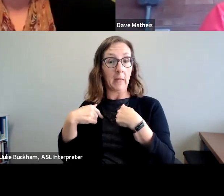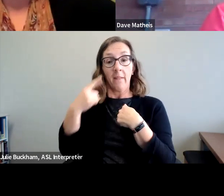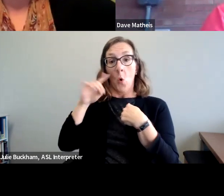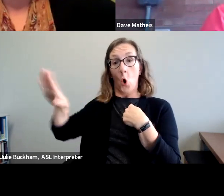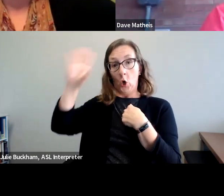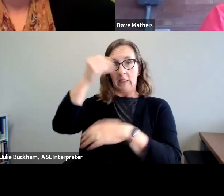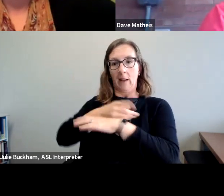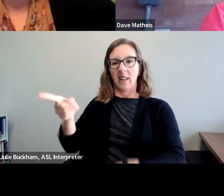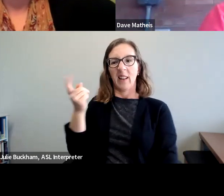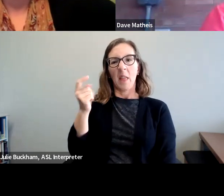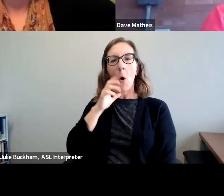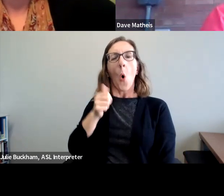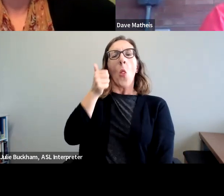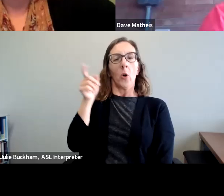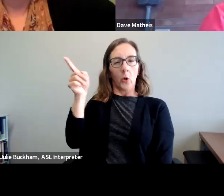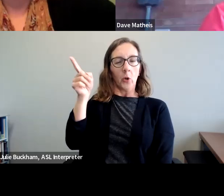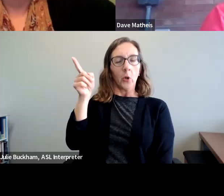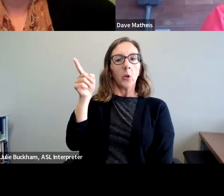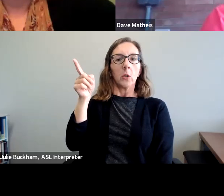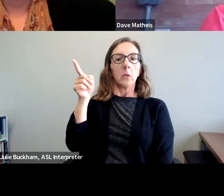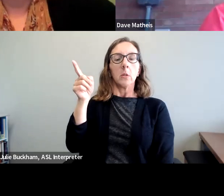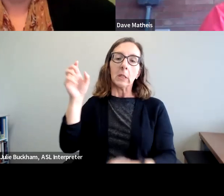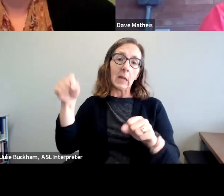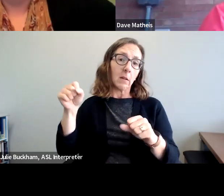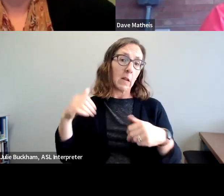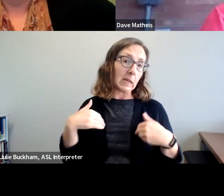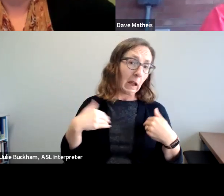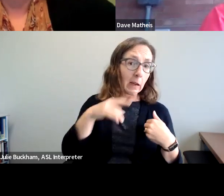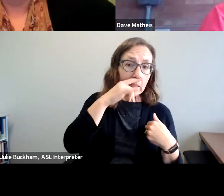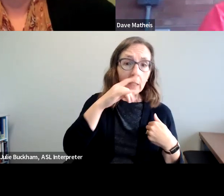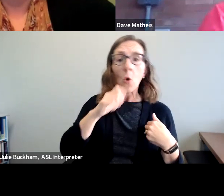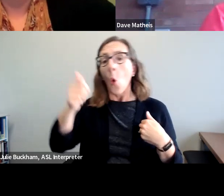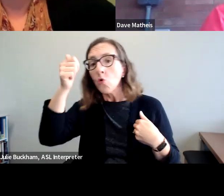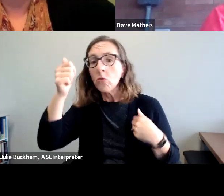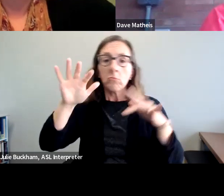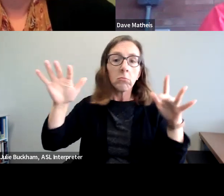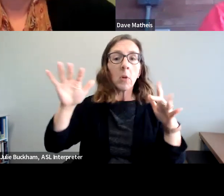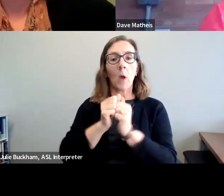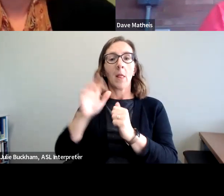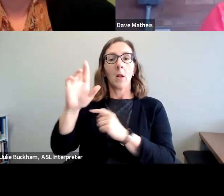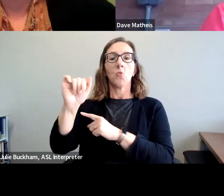older, and so you can work with younger kids and older kids on the respite project.